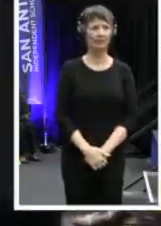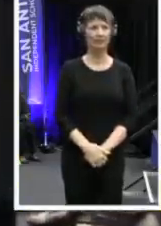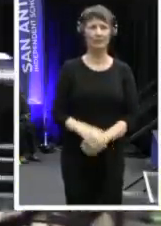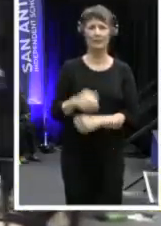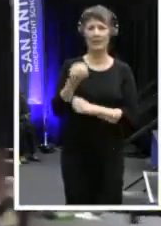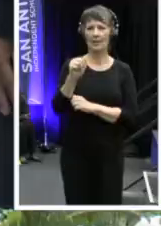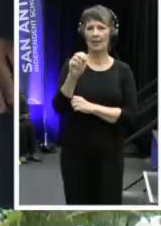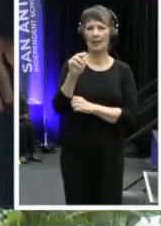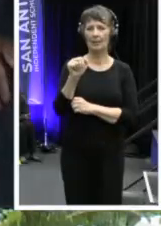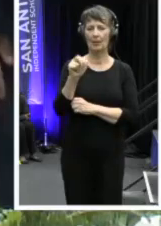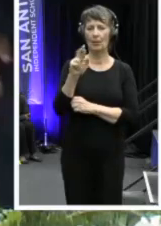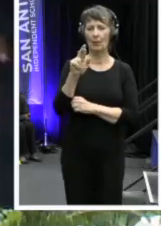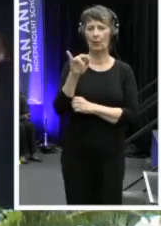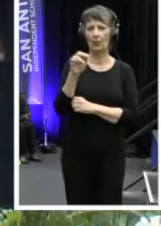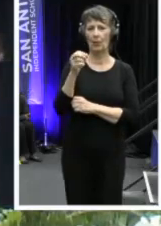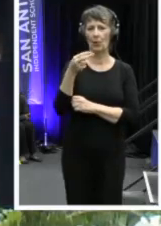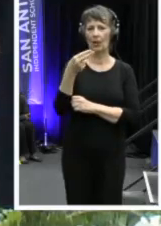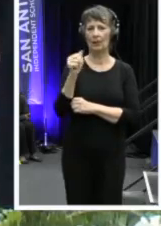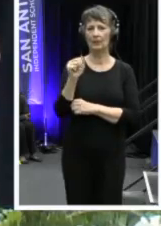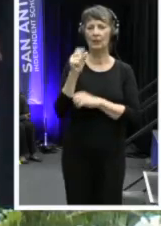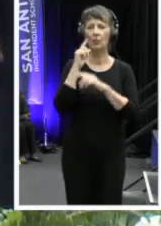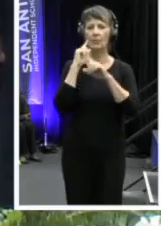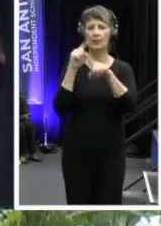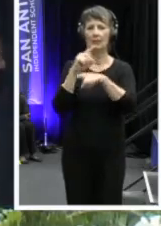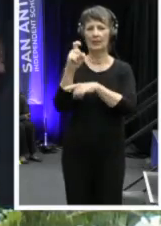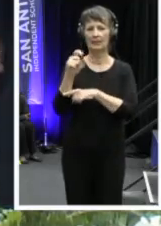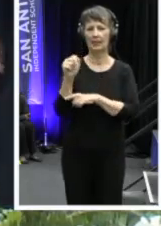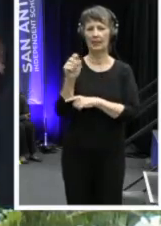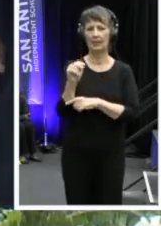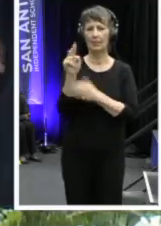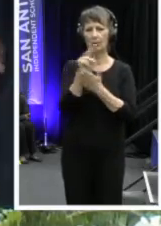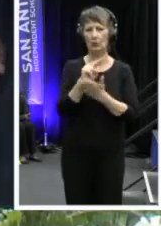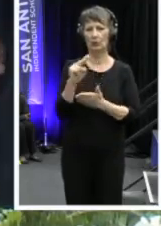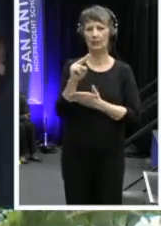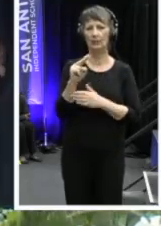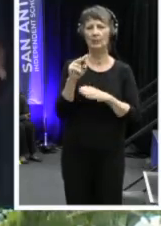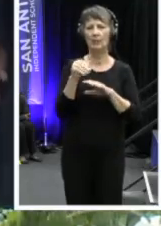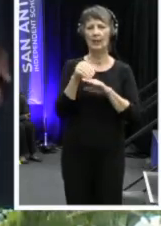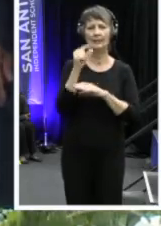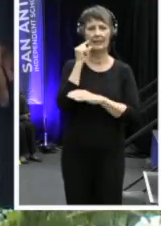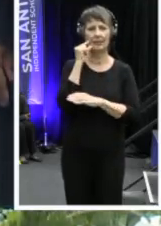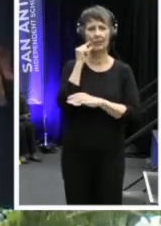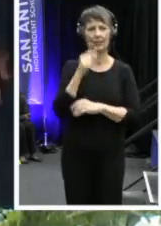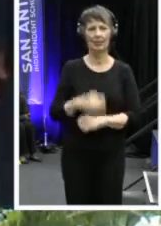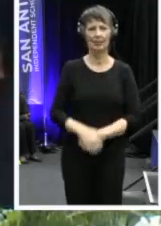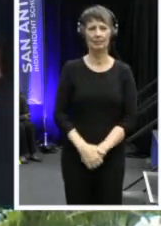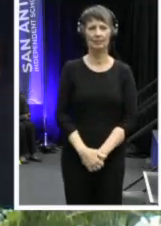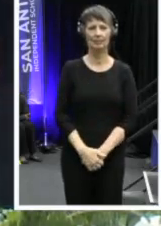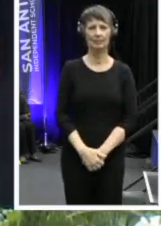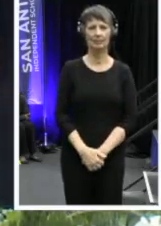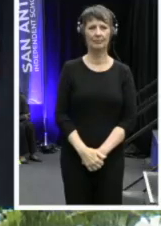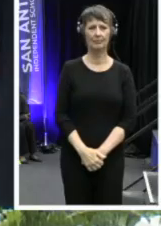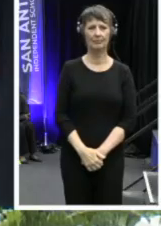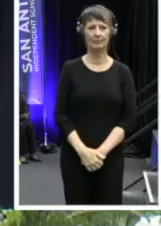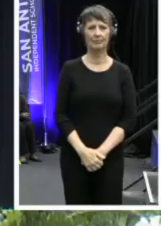Amy Riojas will be attending Texas A&M University at San Antonio.